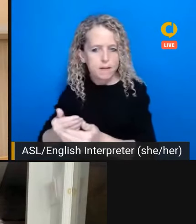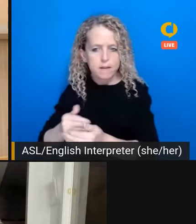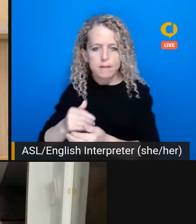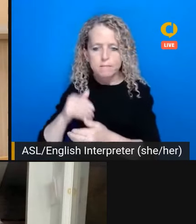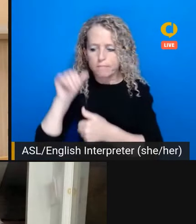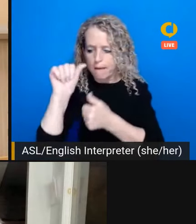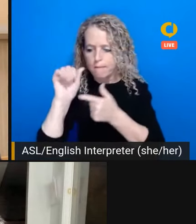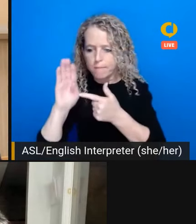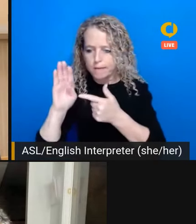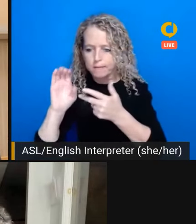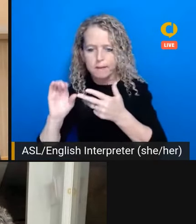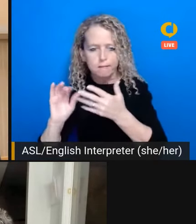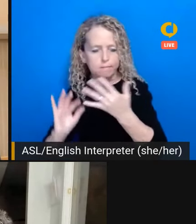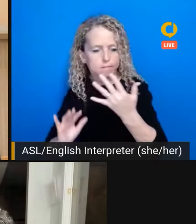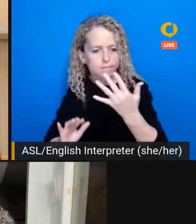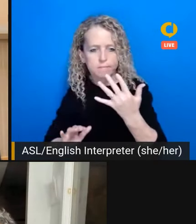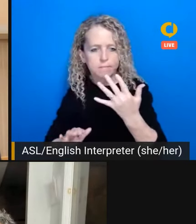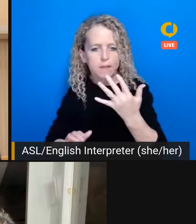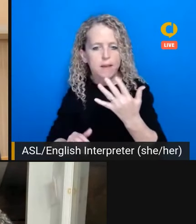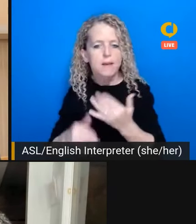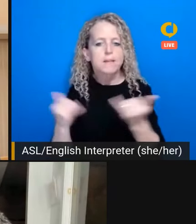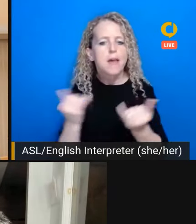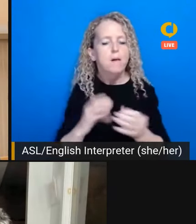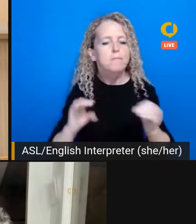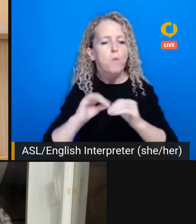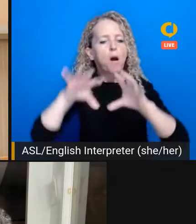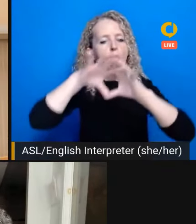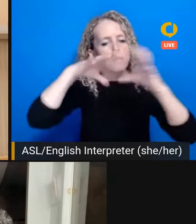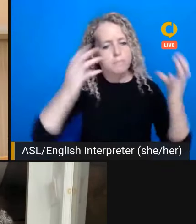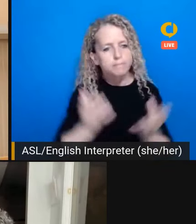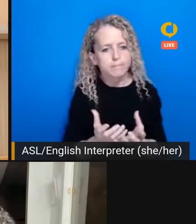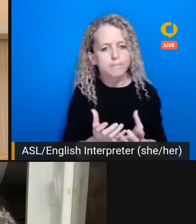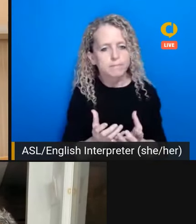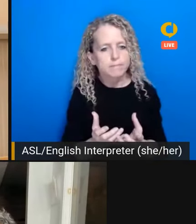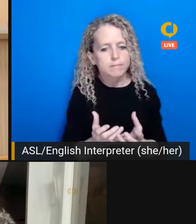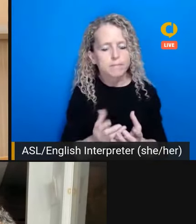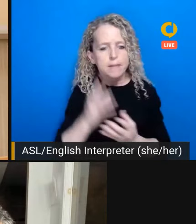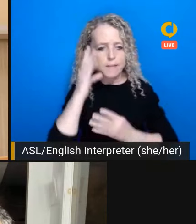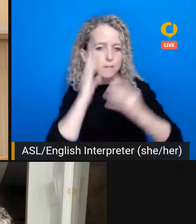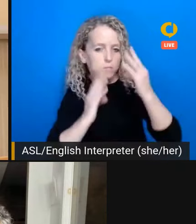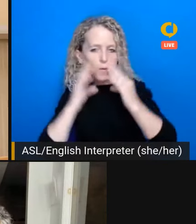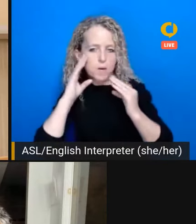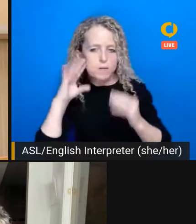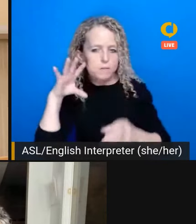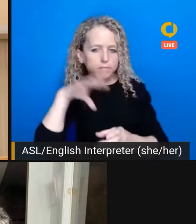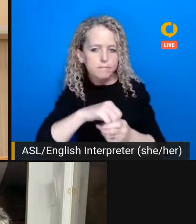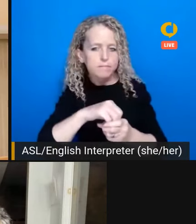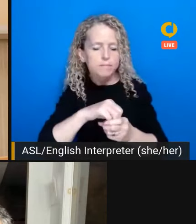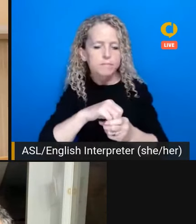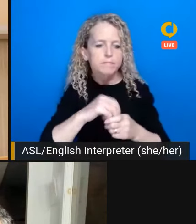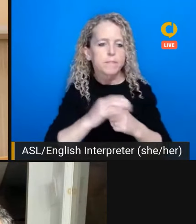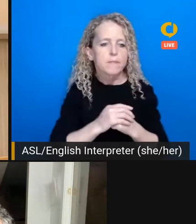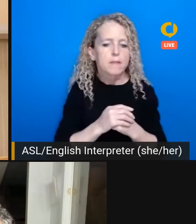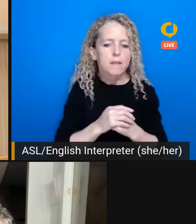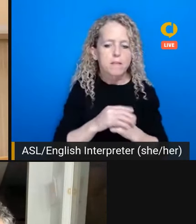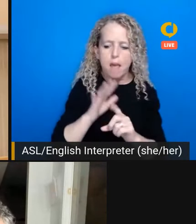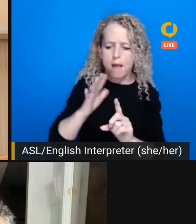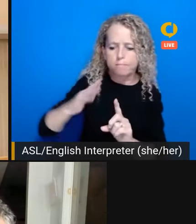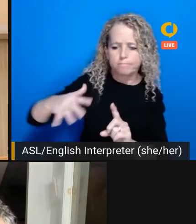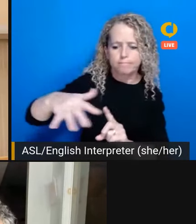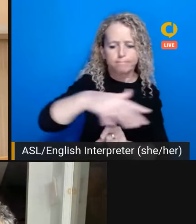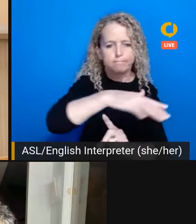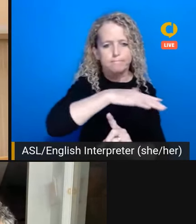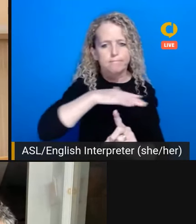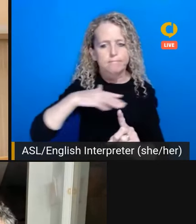and more something a little bit more holistic, experience driven, looking at the phenomenology, the phenomenon of